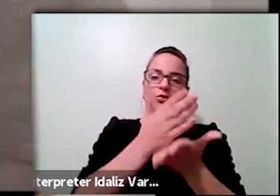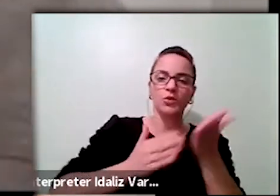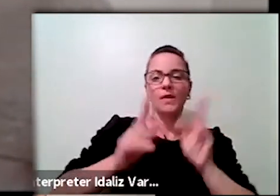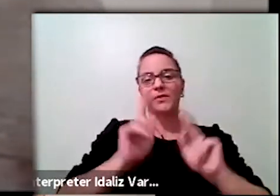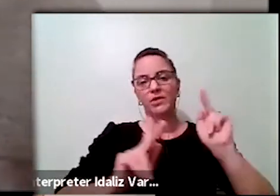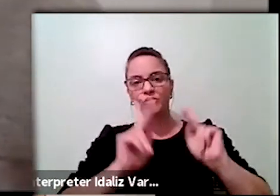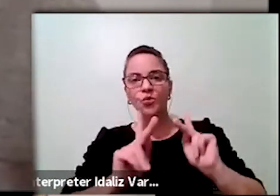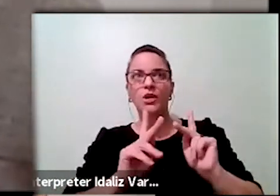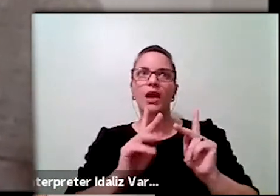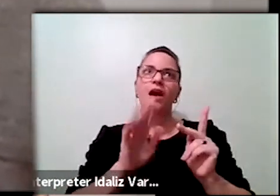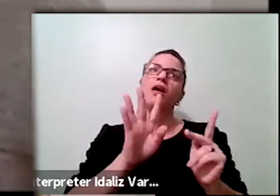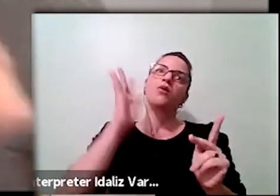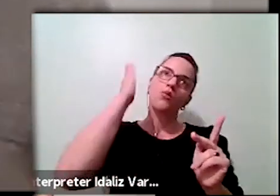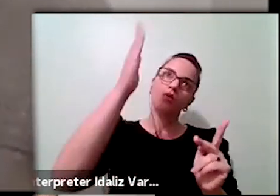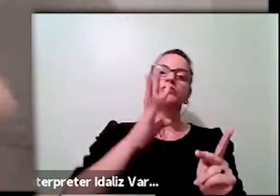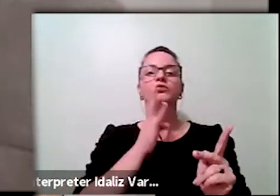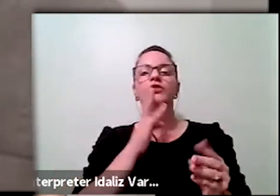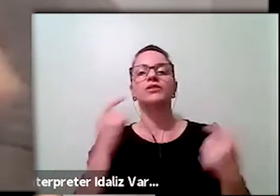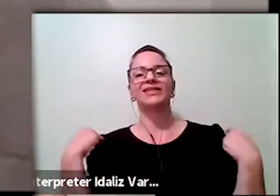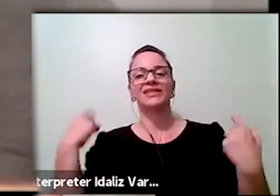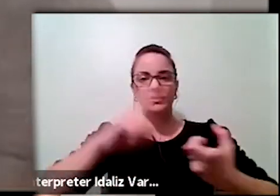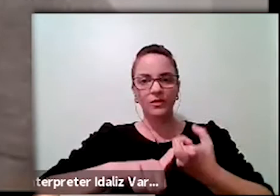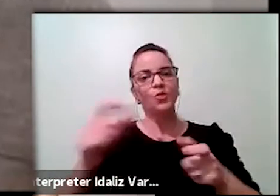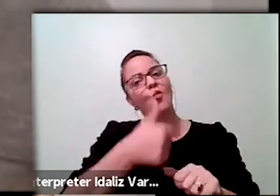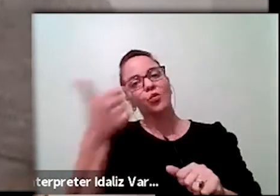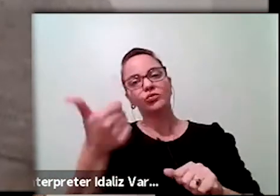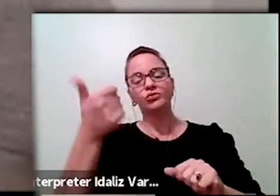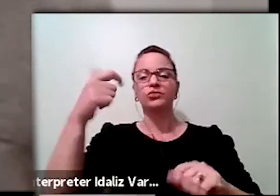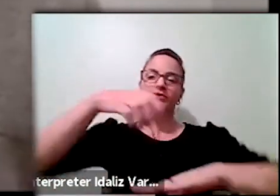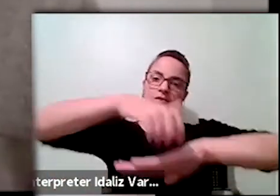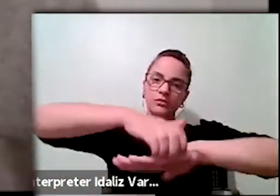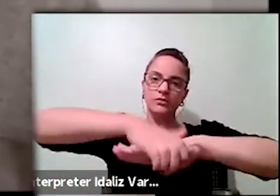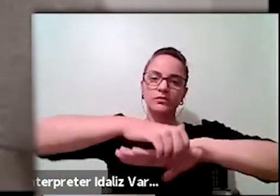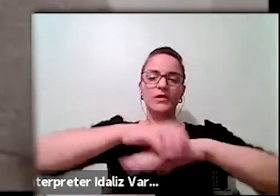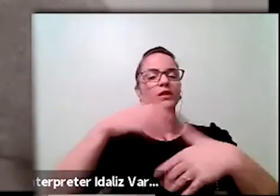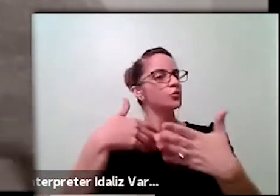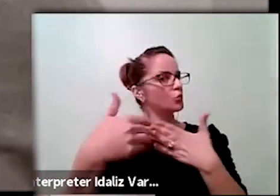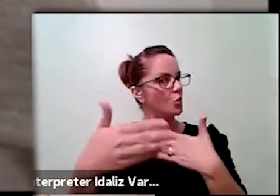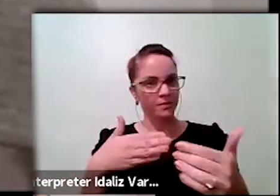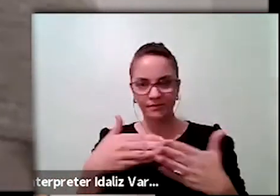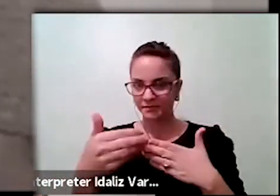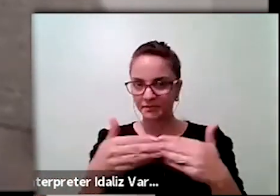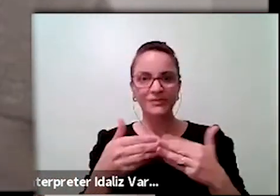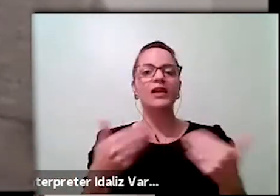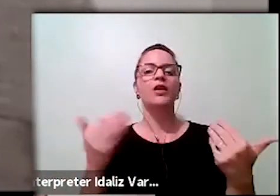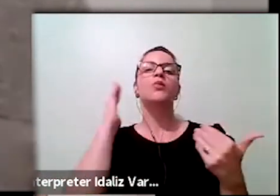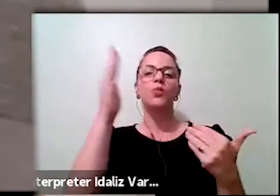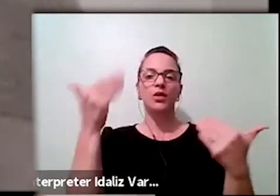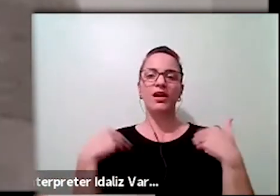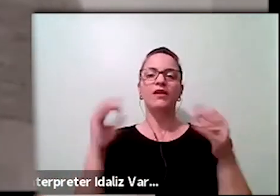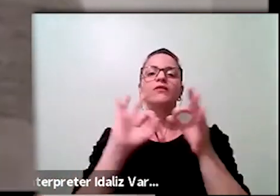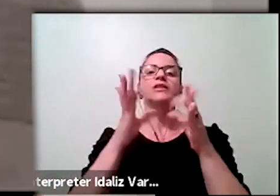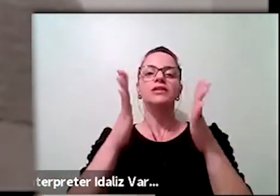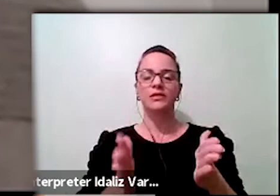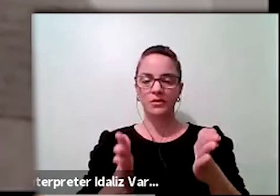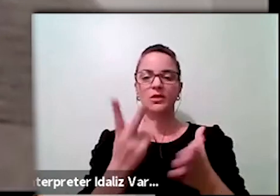en español, otros van a hablar en inglés. No se preocupen porque va a haber traducción simultánea. Entonces, sin